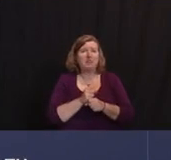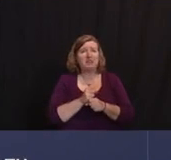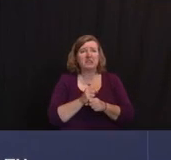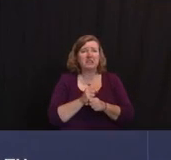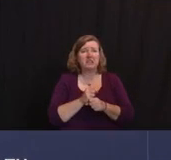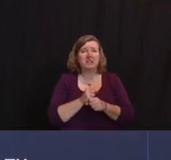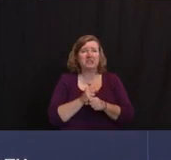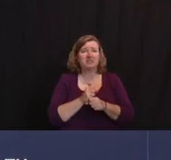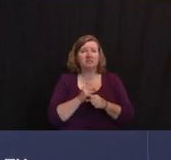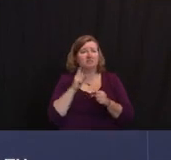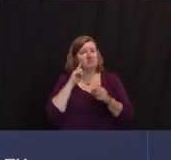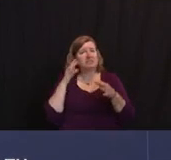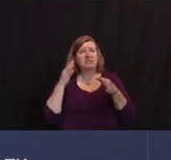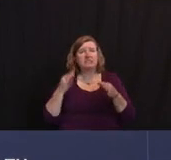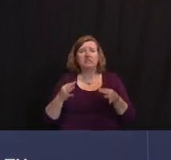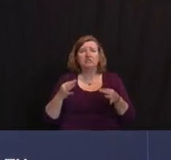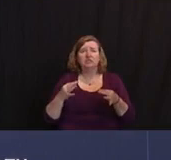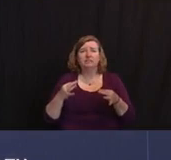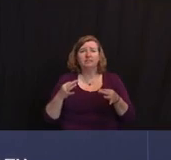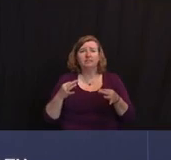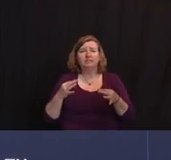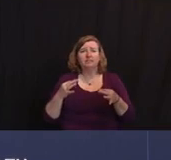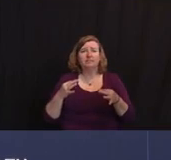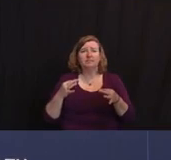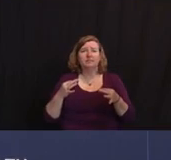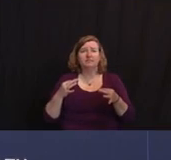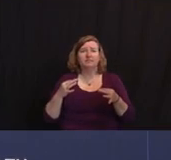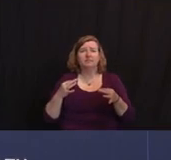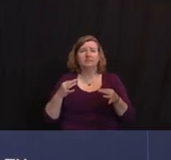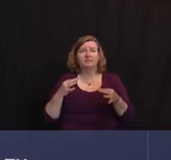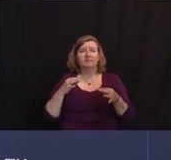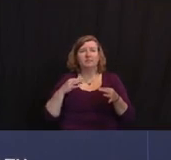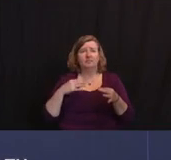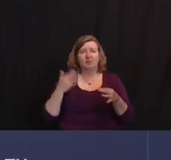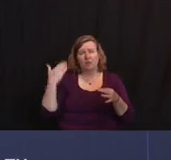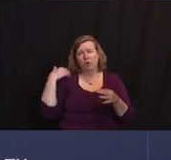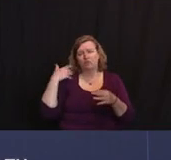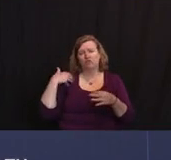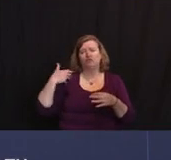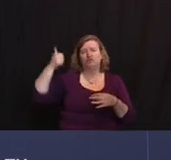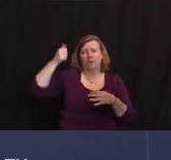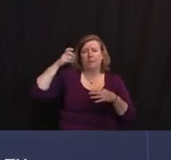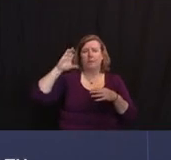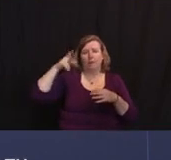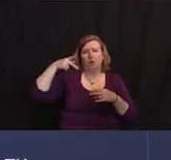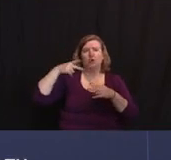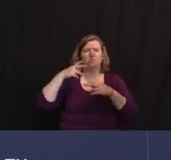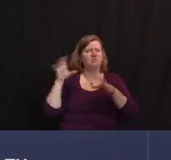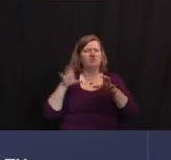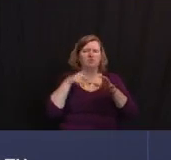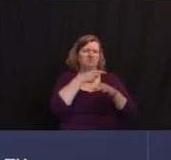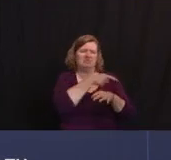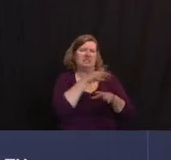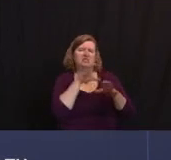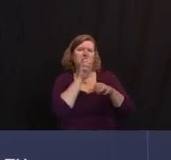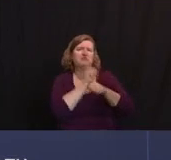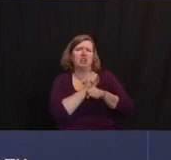jurisdictional decisions any longer as I did when I was chair, but I think she's doing a great job. And New Mexico, I think, is doing a very good